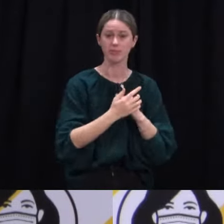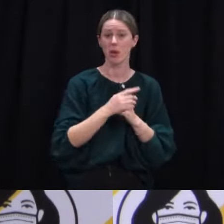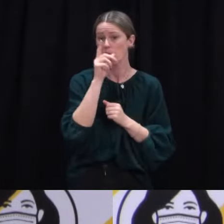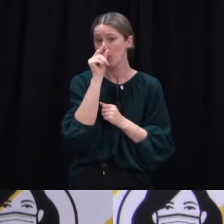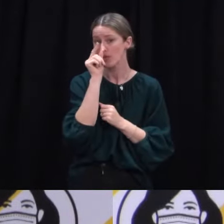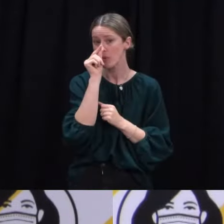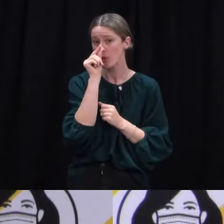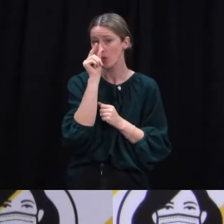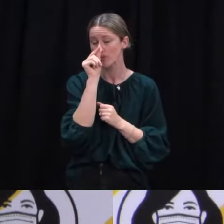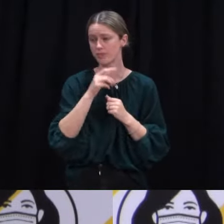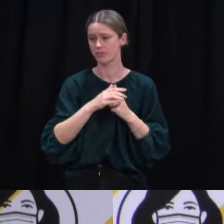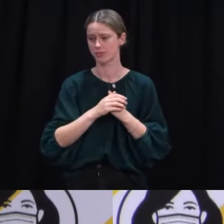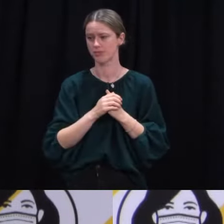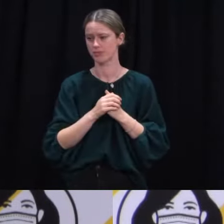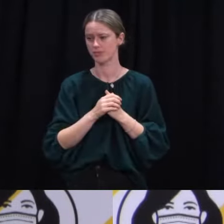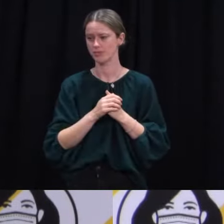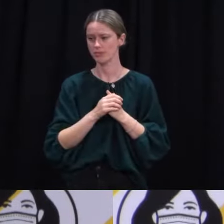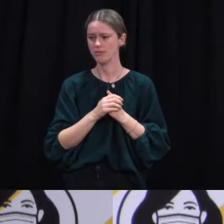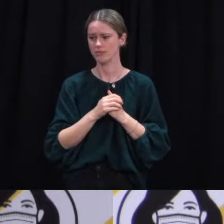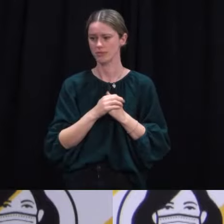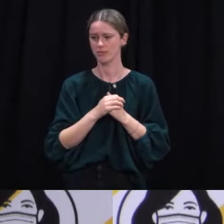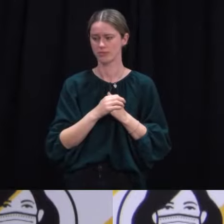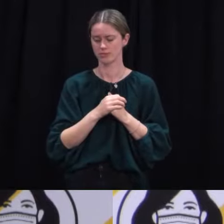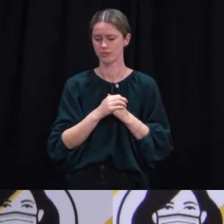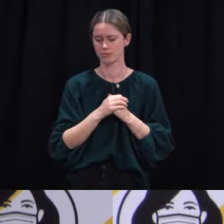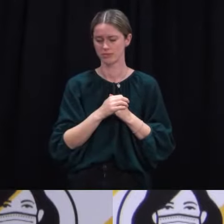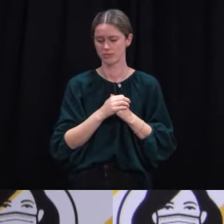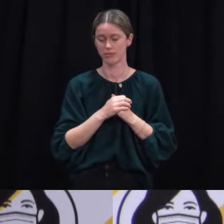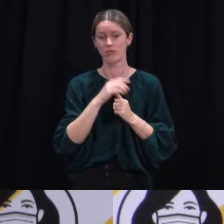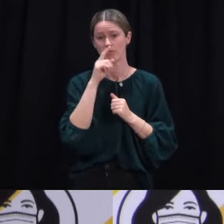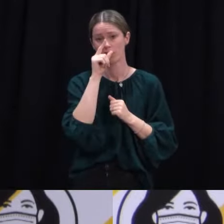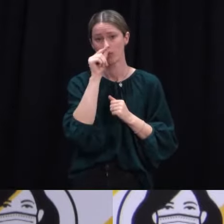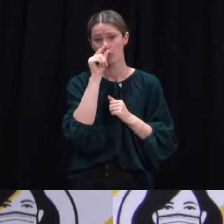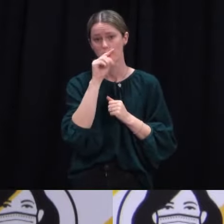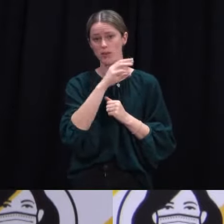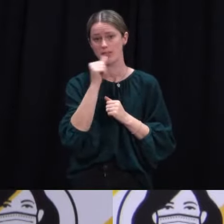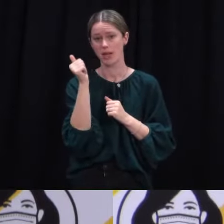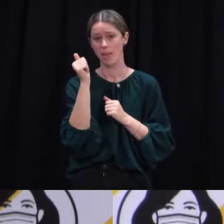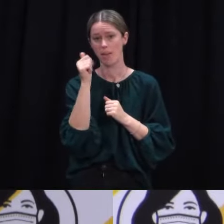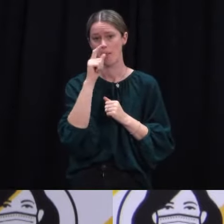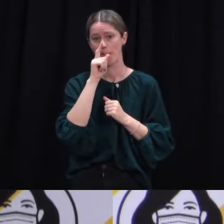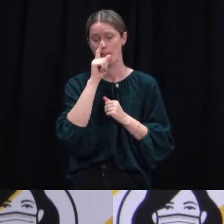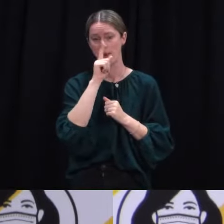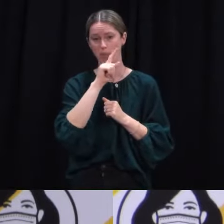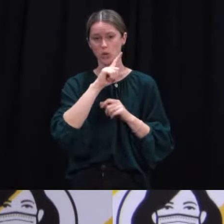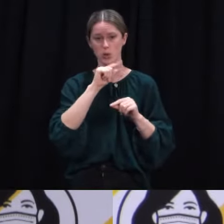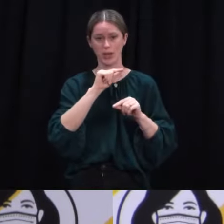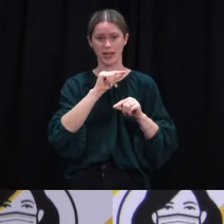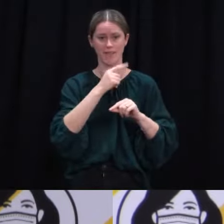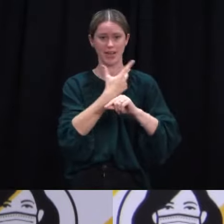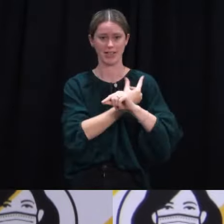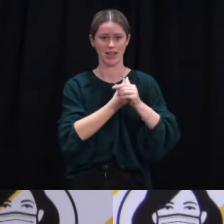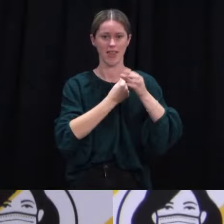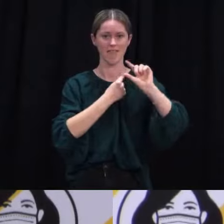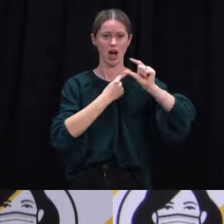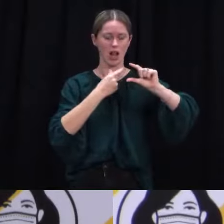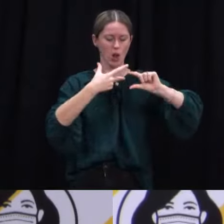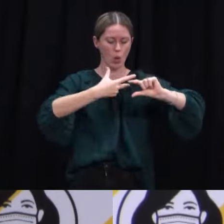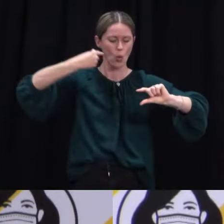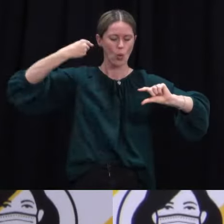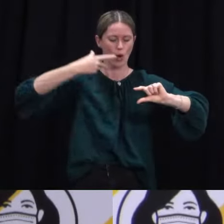been is that it may well be that some of the vaccinators were getting more than 5 doses out of a vial, but that hadn't been